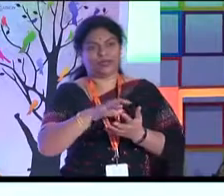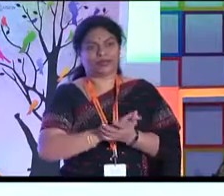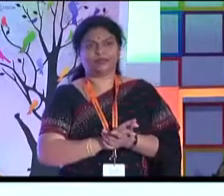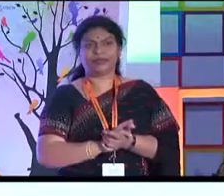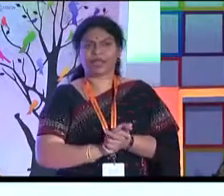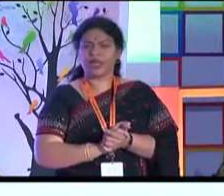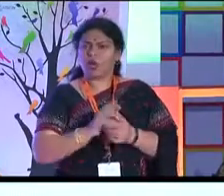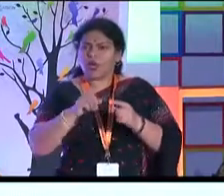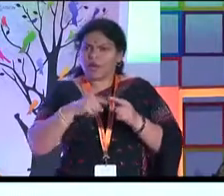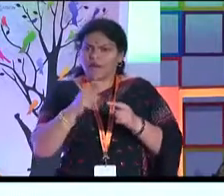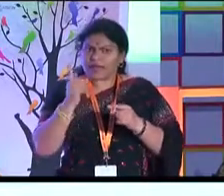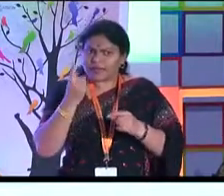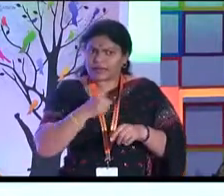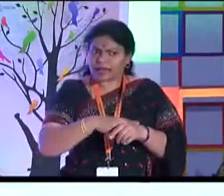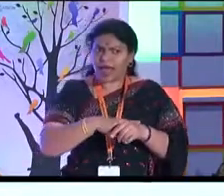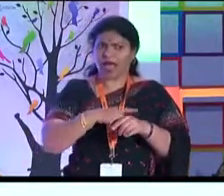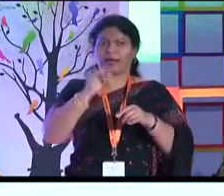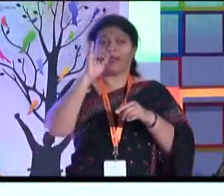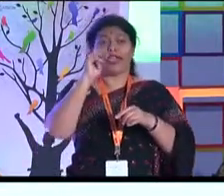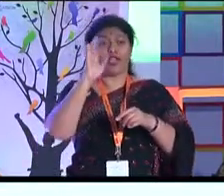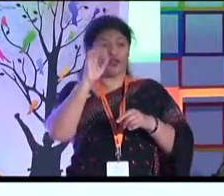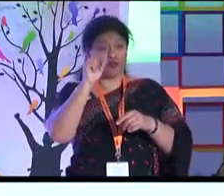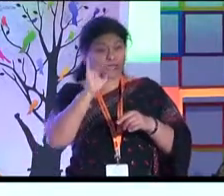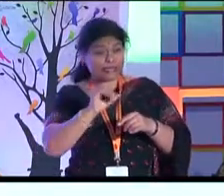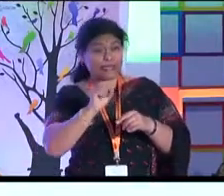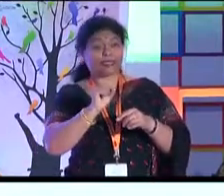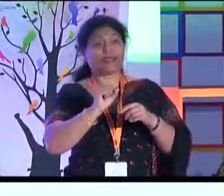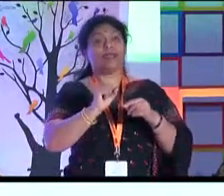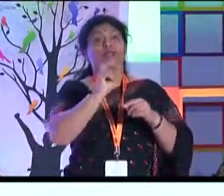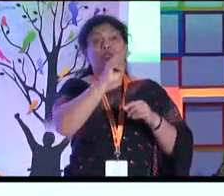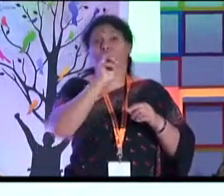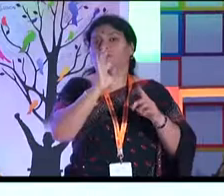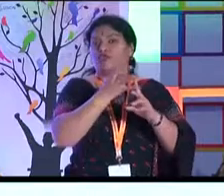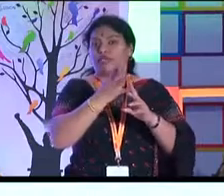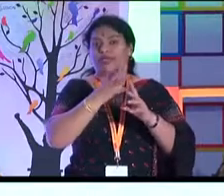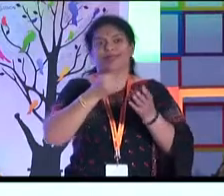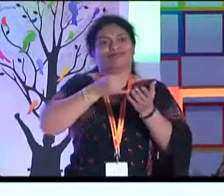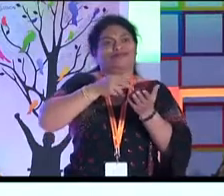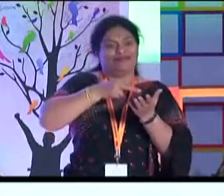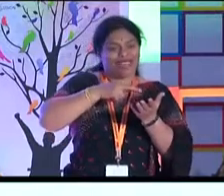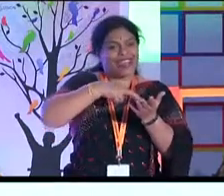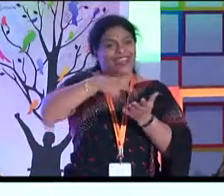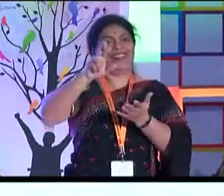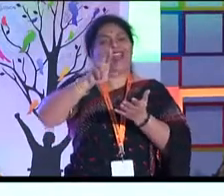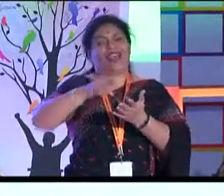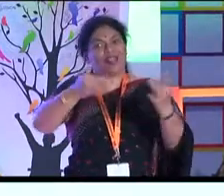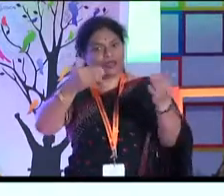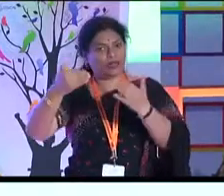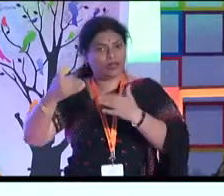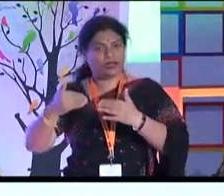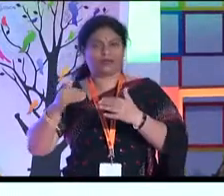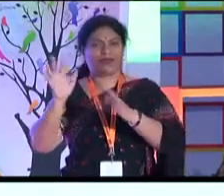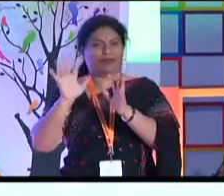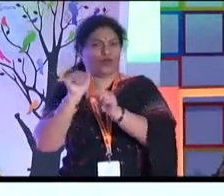when I stepped down from Infosys in 2014, so I retired from Infosys in 2014, no longer